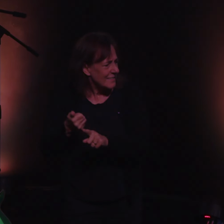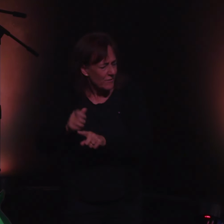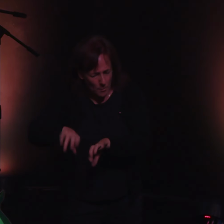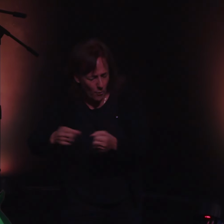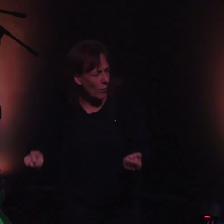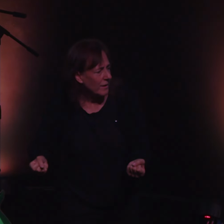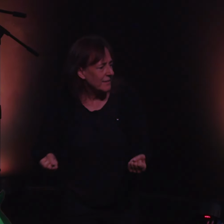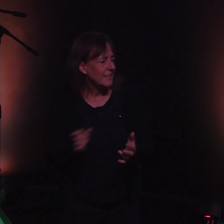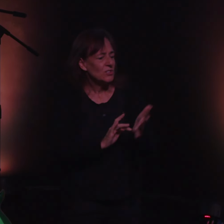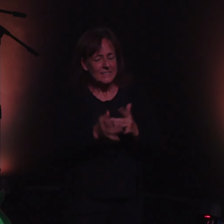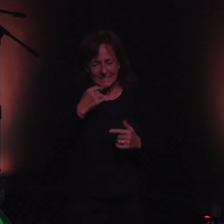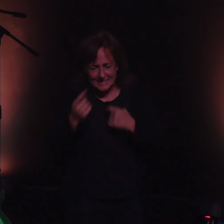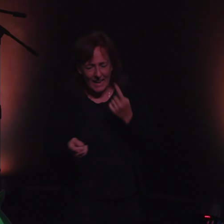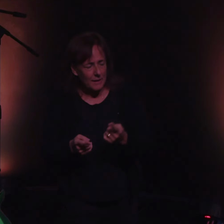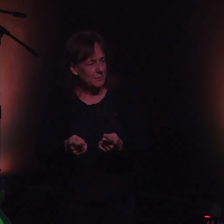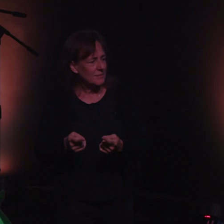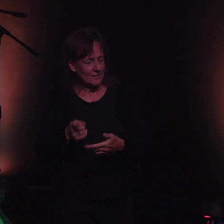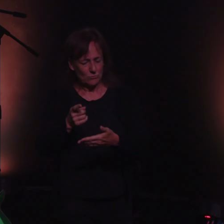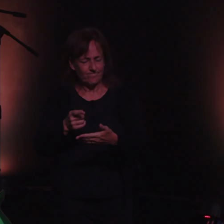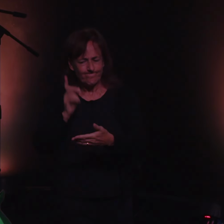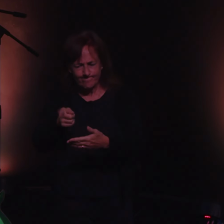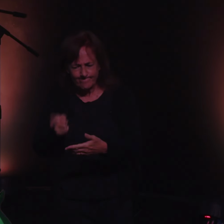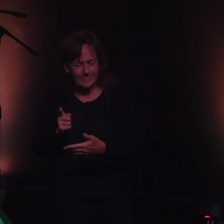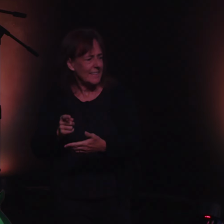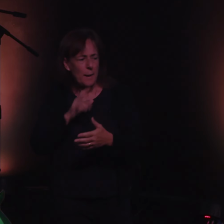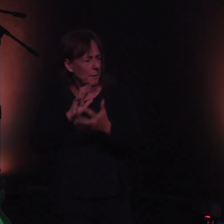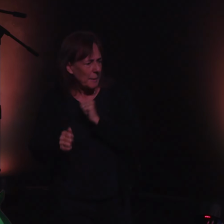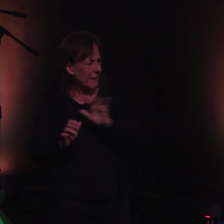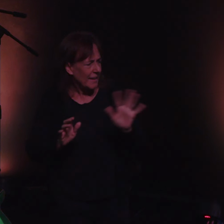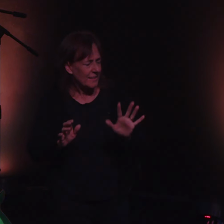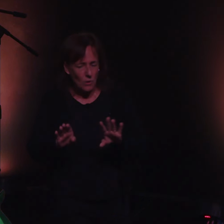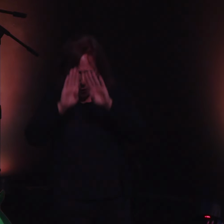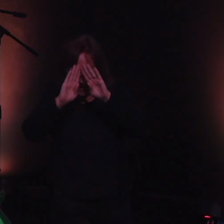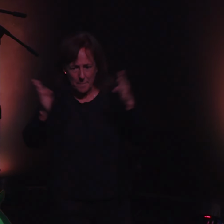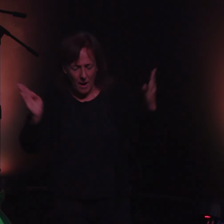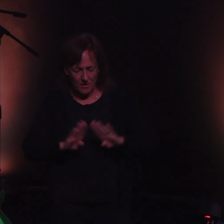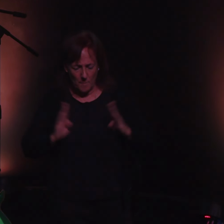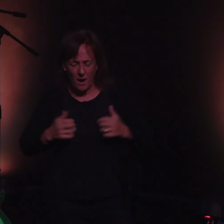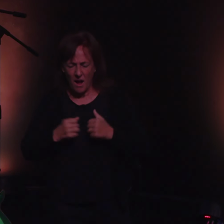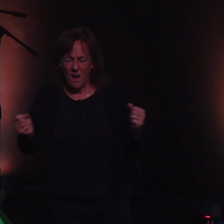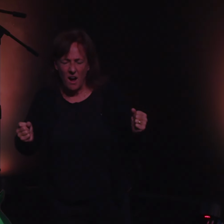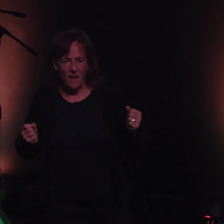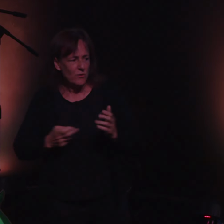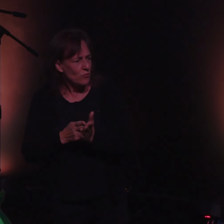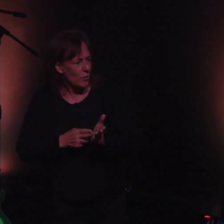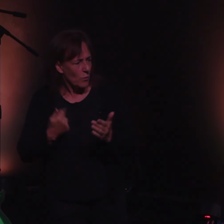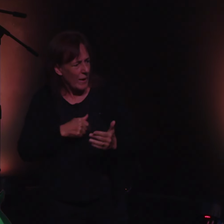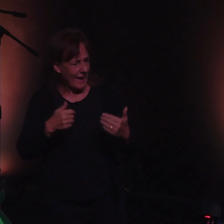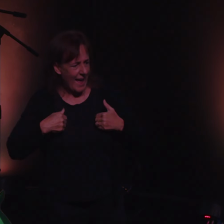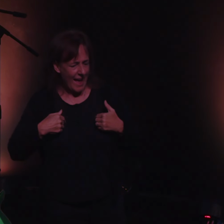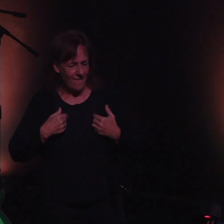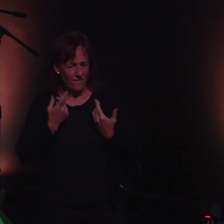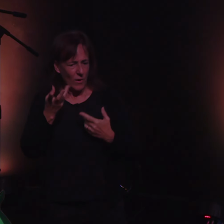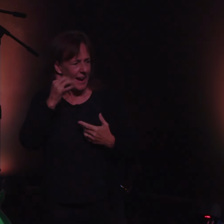Jesus isn't telling him this to chastise him and to be mean to him. He's trying to open his mind up to the truth of what God has for